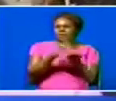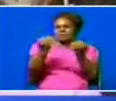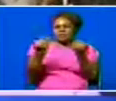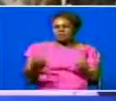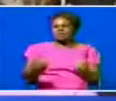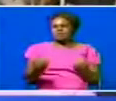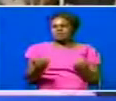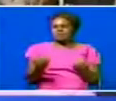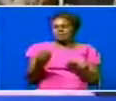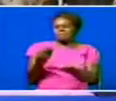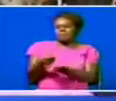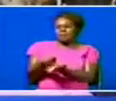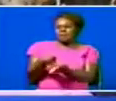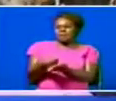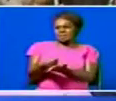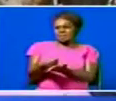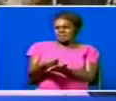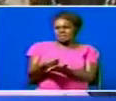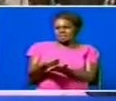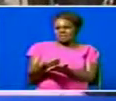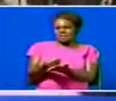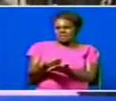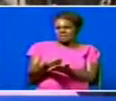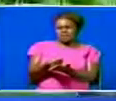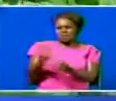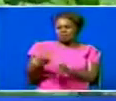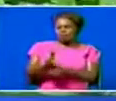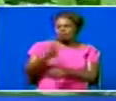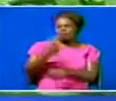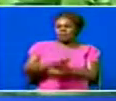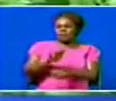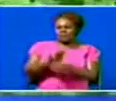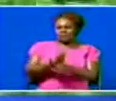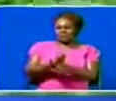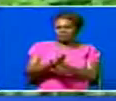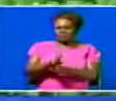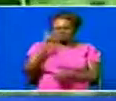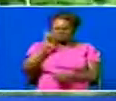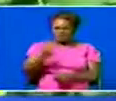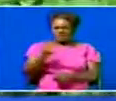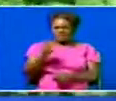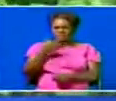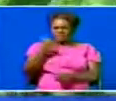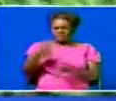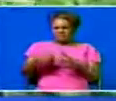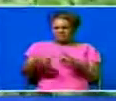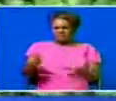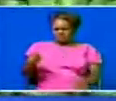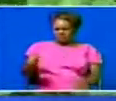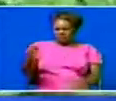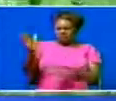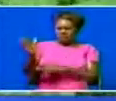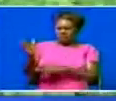mahitaji ya pesa. Ilikuwa inaenda kwa wingi sana. Sasa tukaona tukianza kupanda